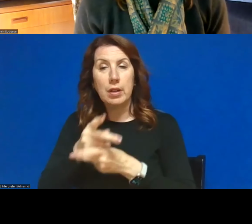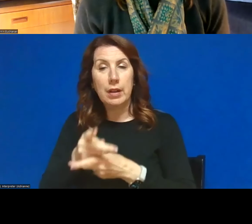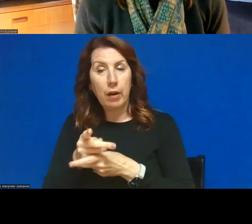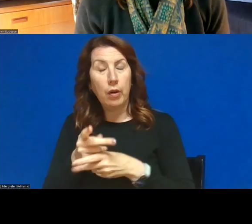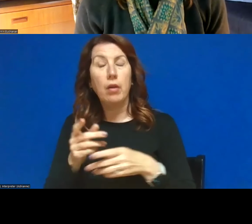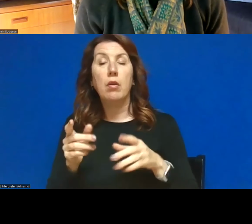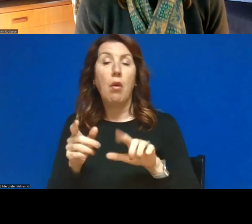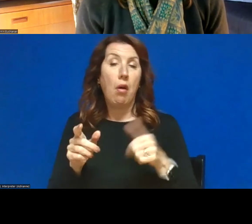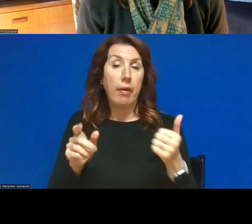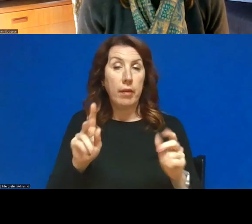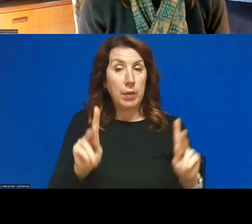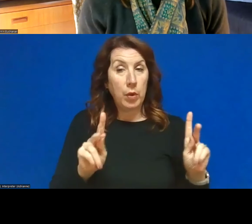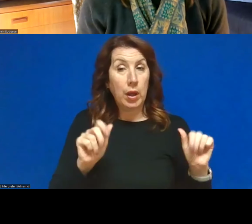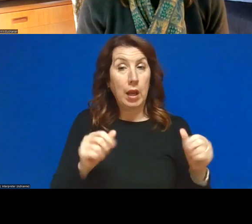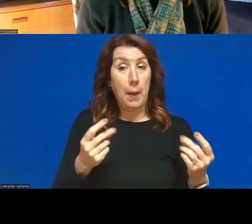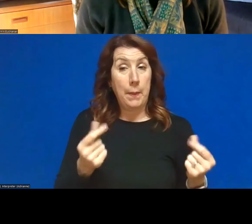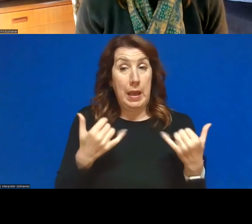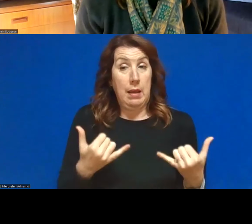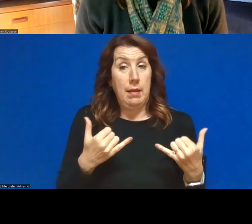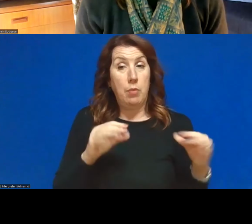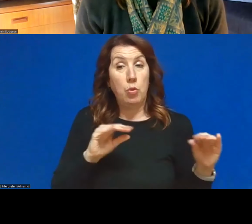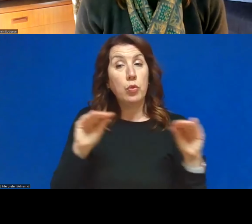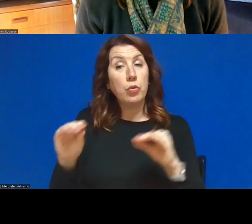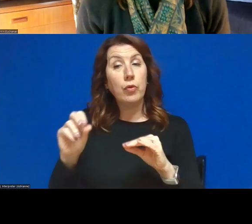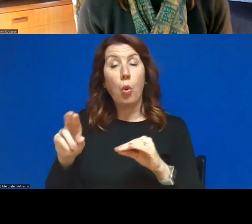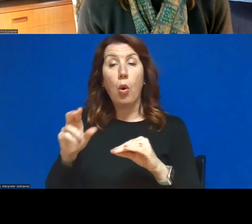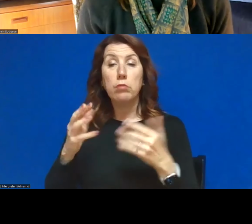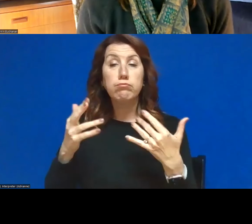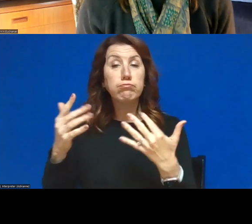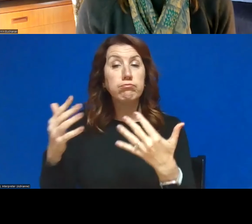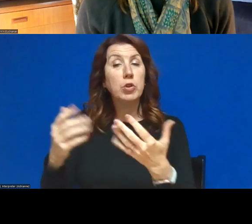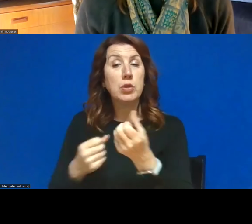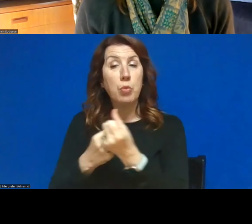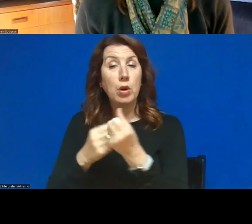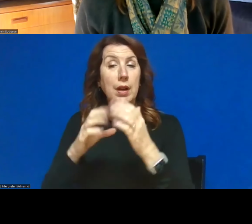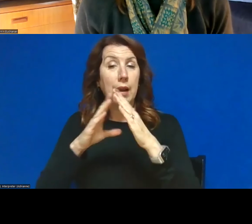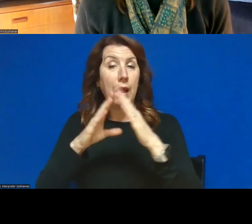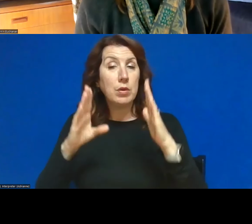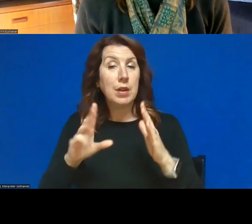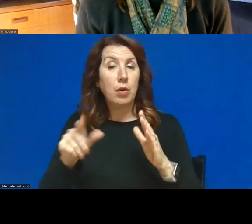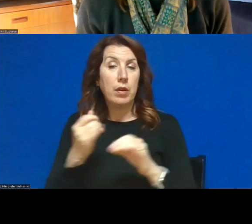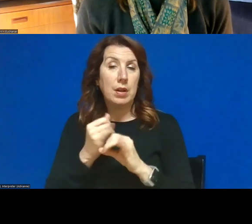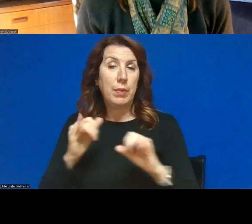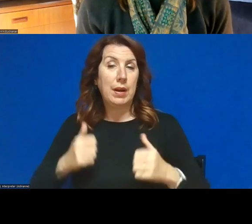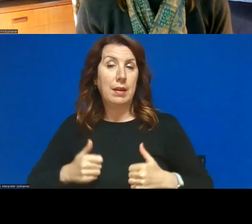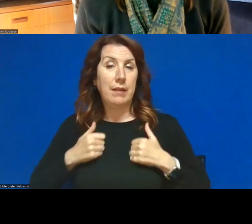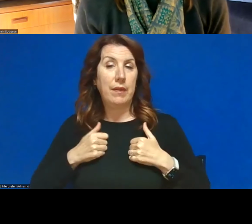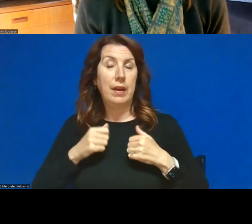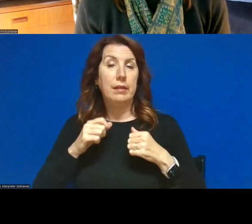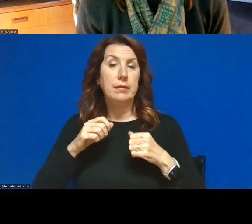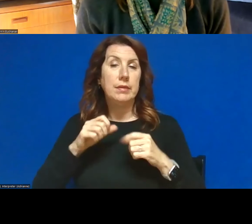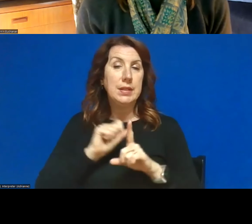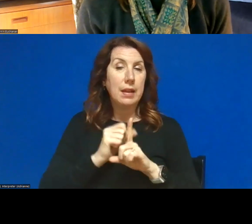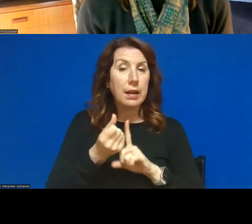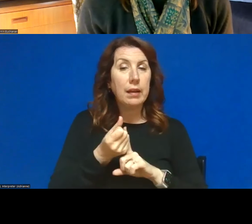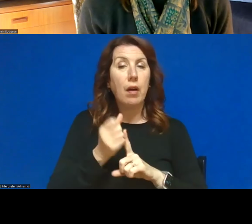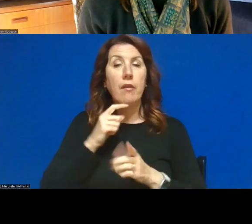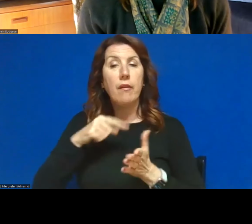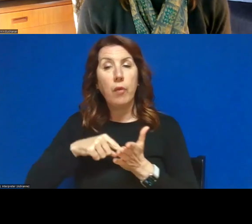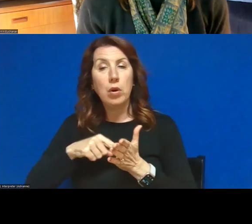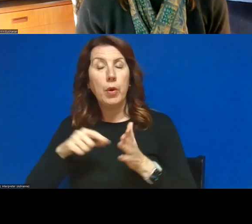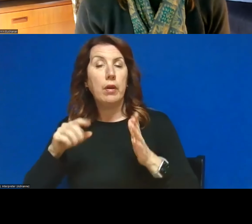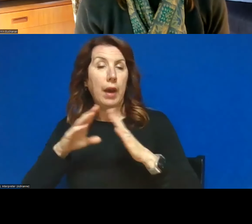could move either immediately or after a period of time into supportive housing or other independent living settings, including affordable housing or housing with